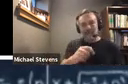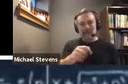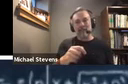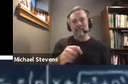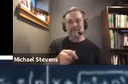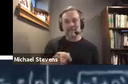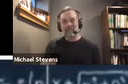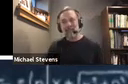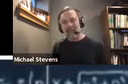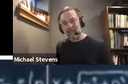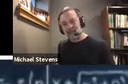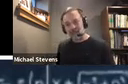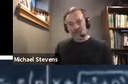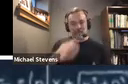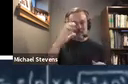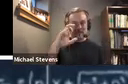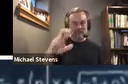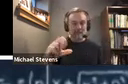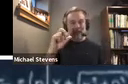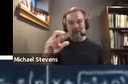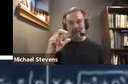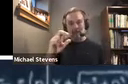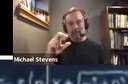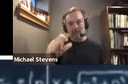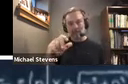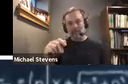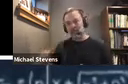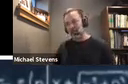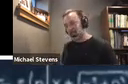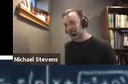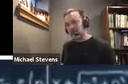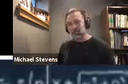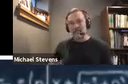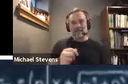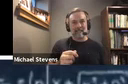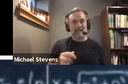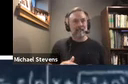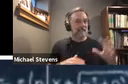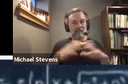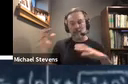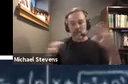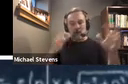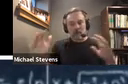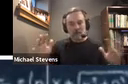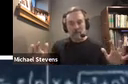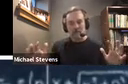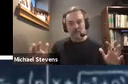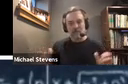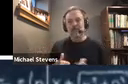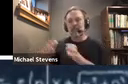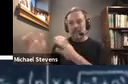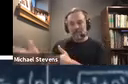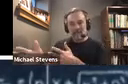you're hitting a tennis racket and the, the system had to be able to understand every time the person does that, even though there are all these